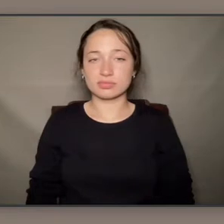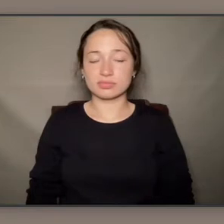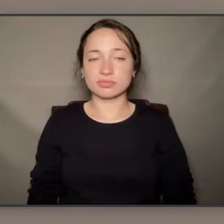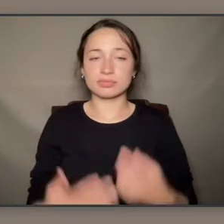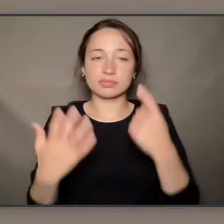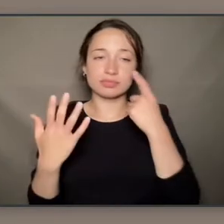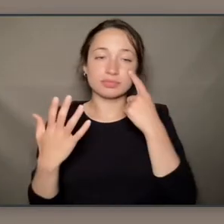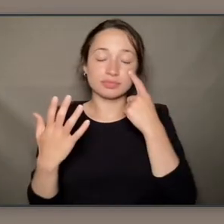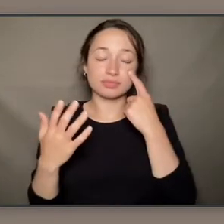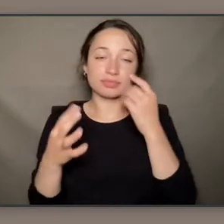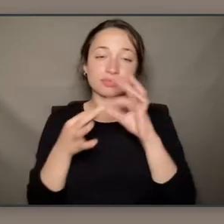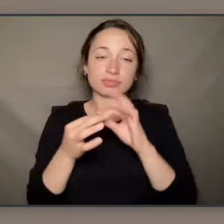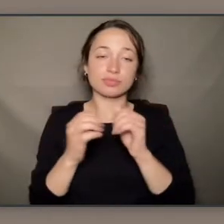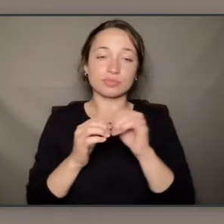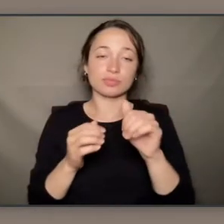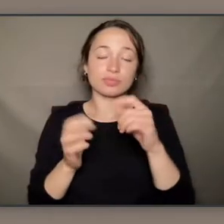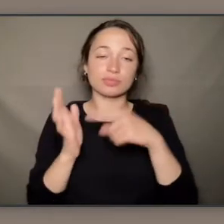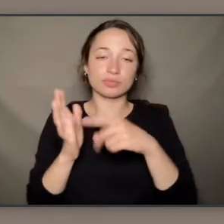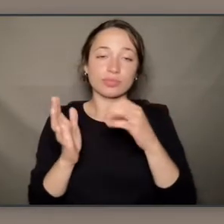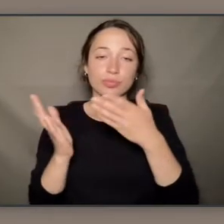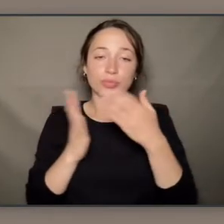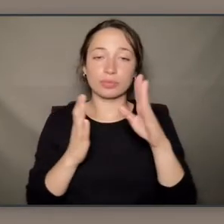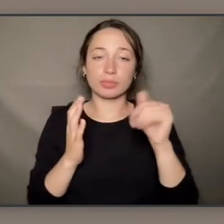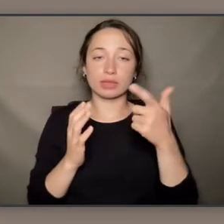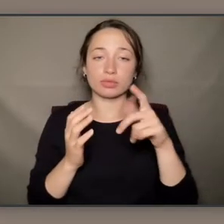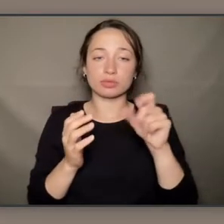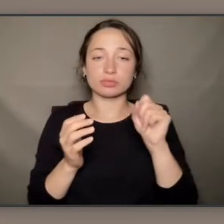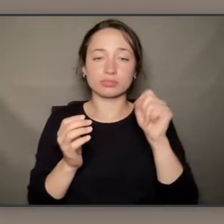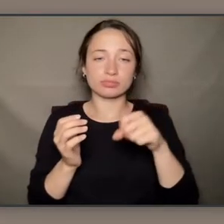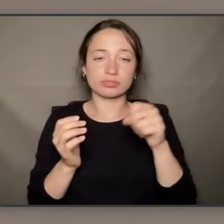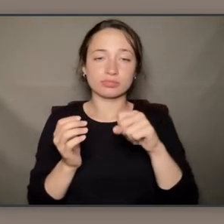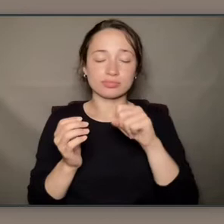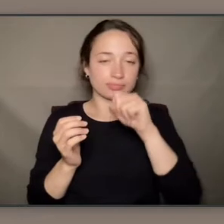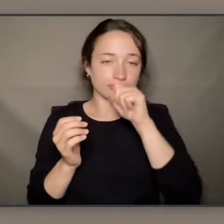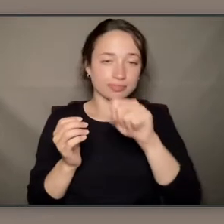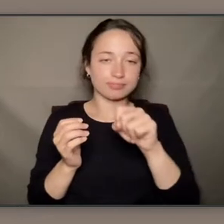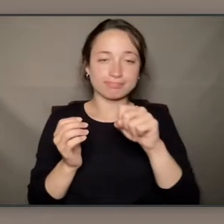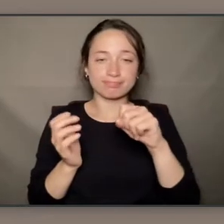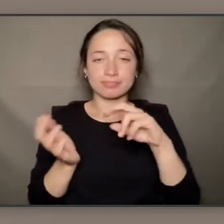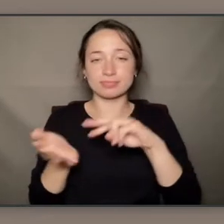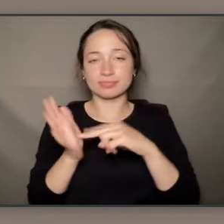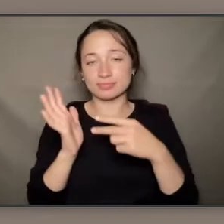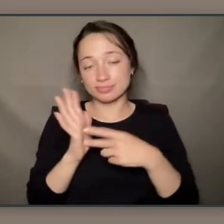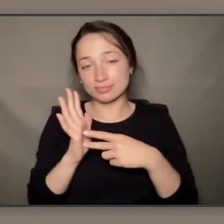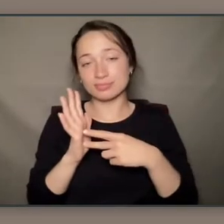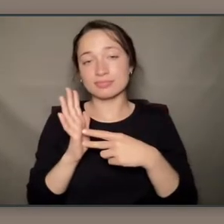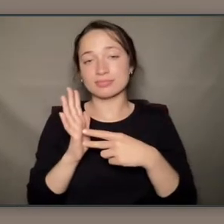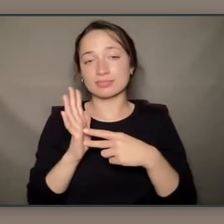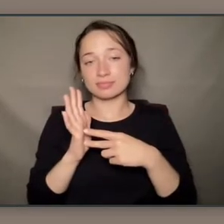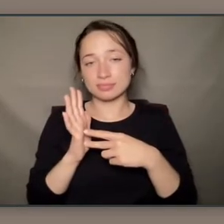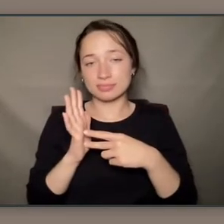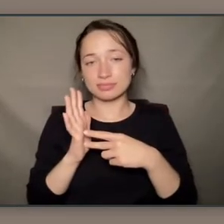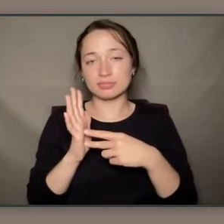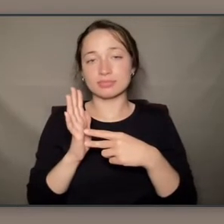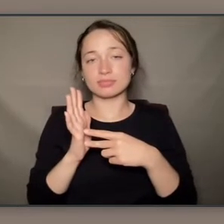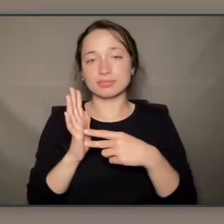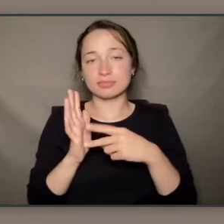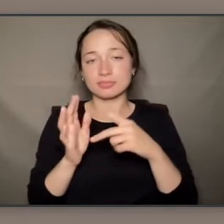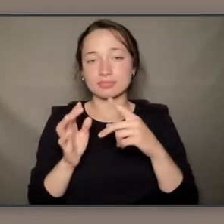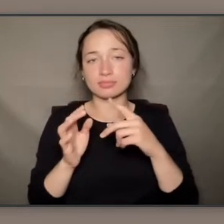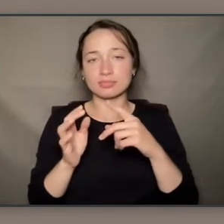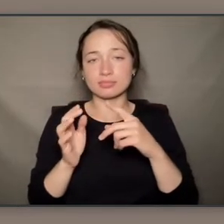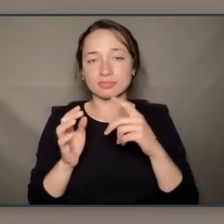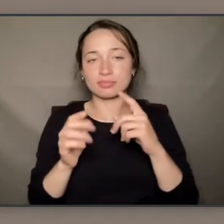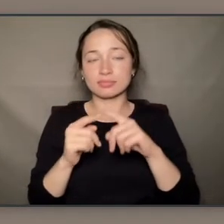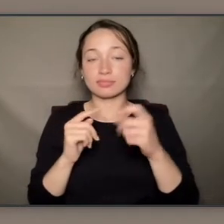I think with regard to your example of bringing bagels, I love the intention. Yeah.